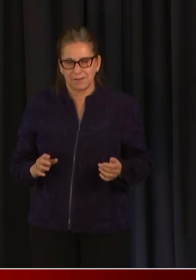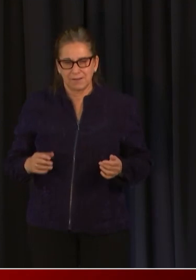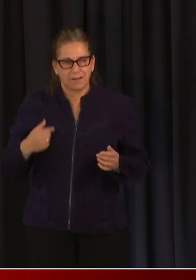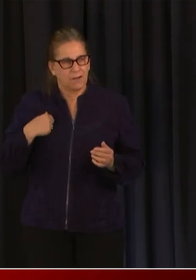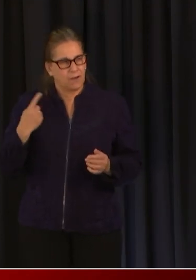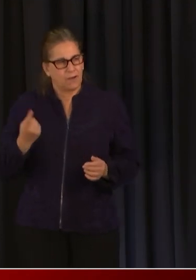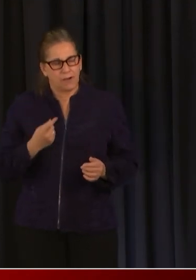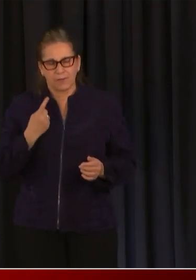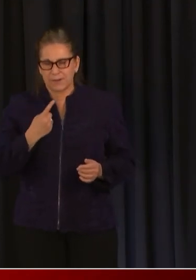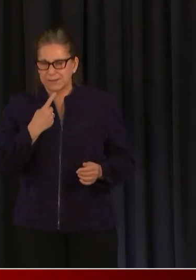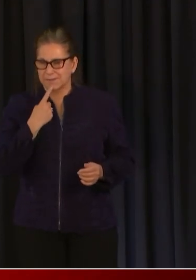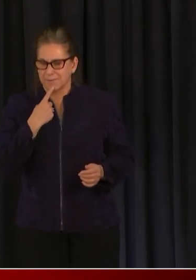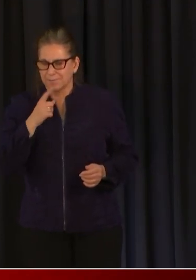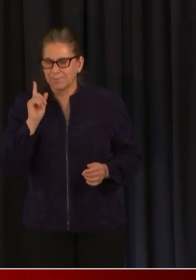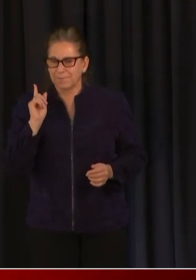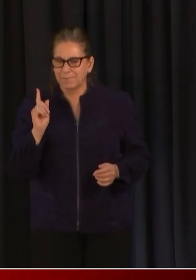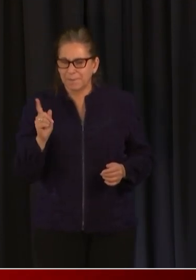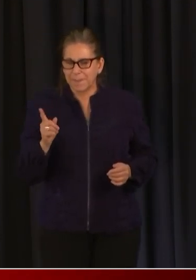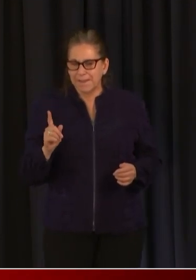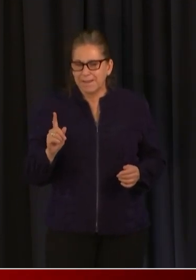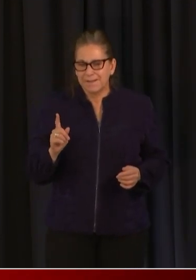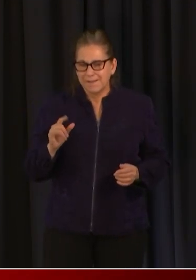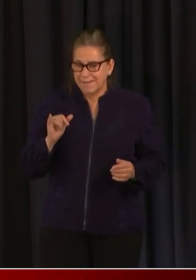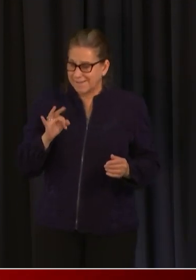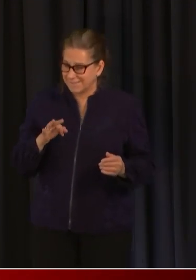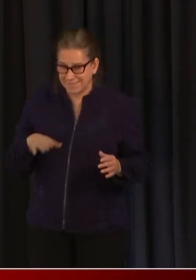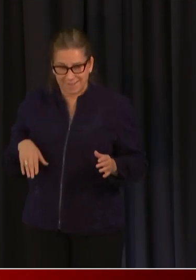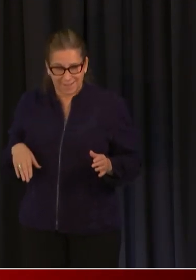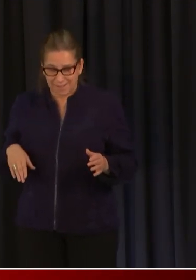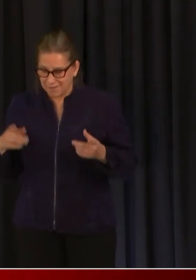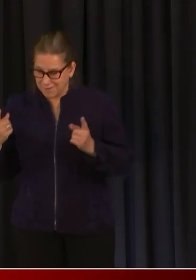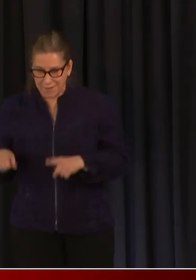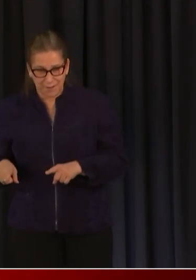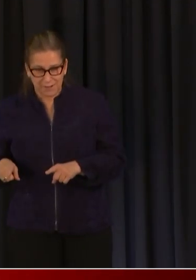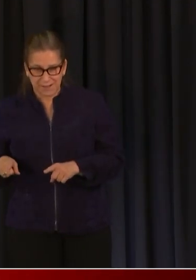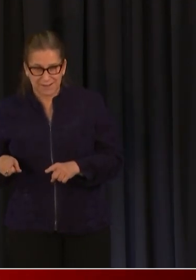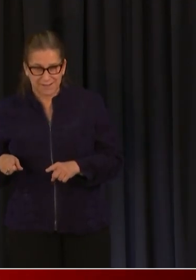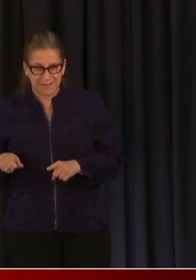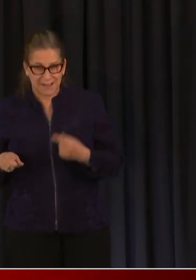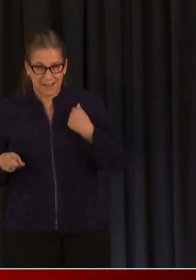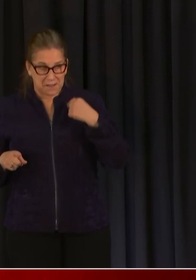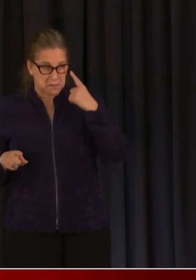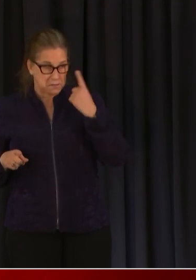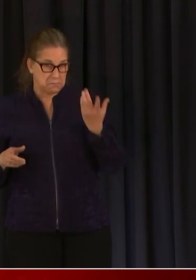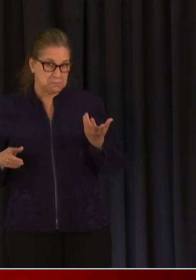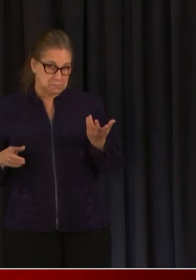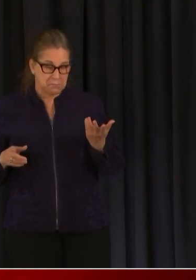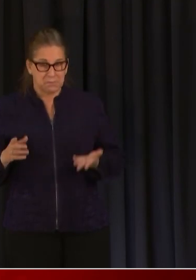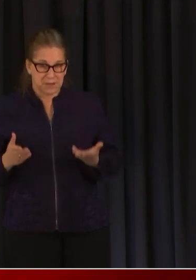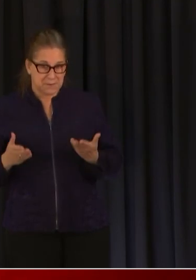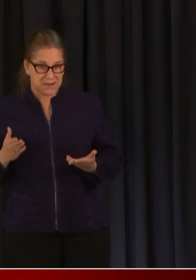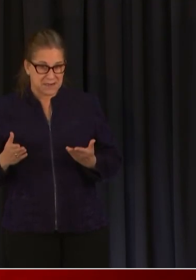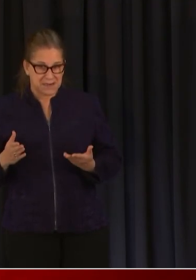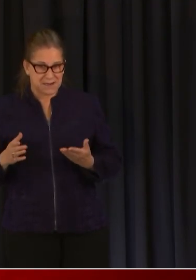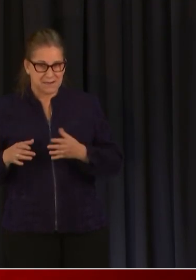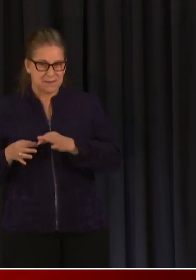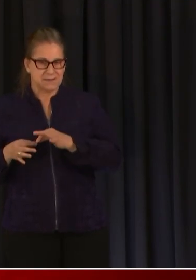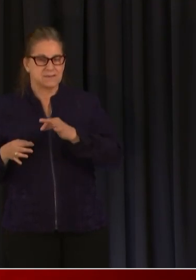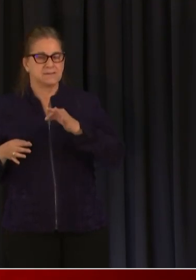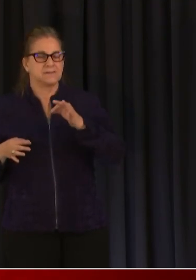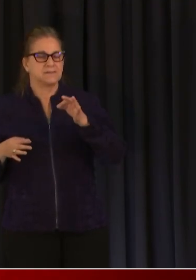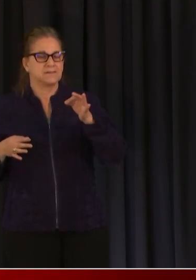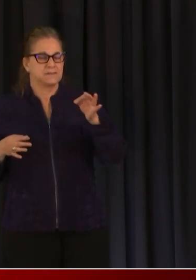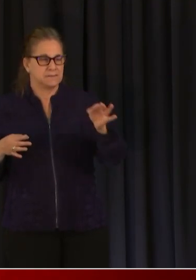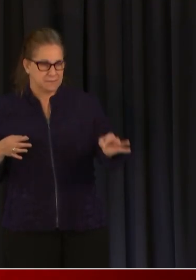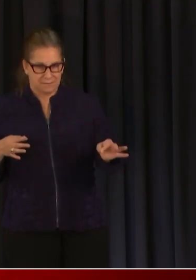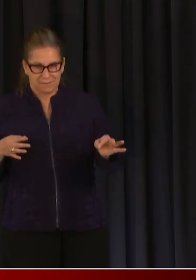always say, however, with a caveat, that if it doesn't happen the way we think it could happen, then those changes would